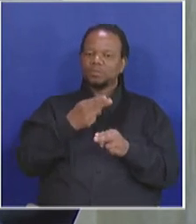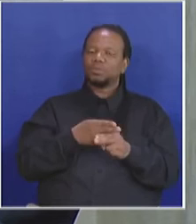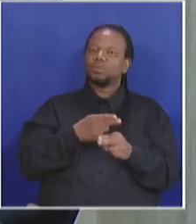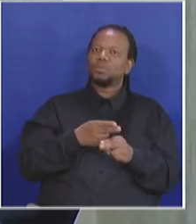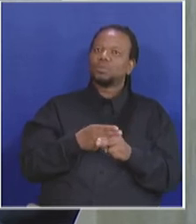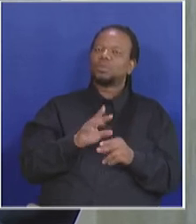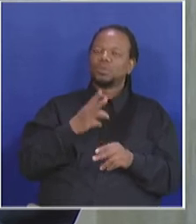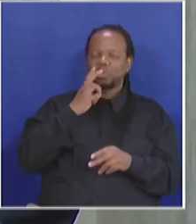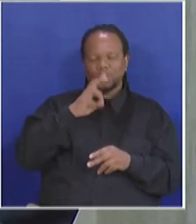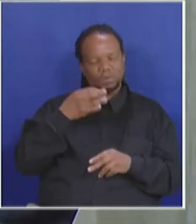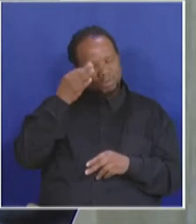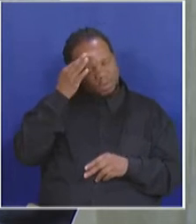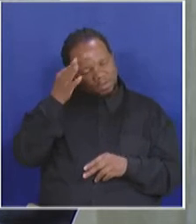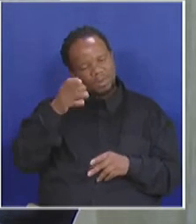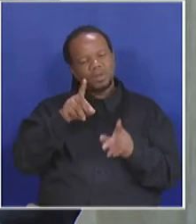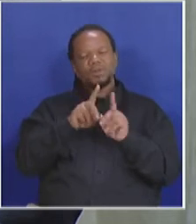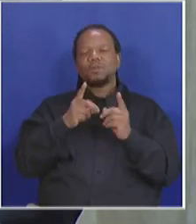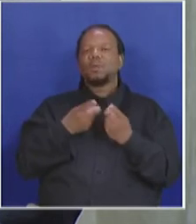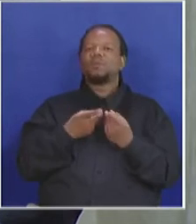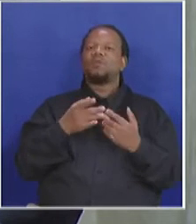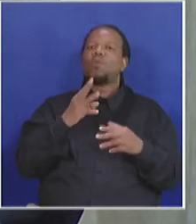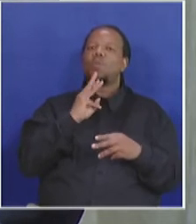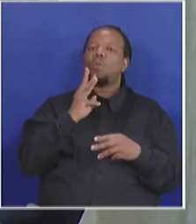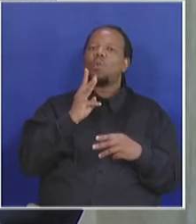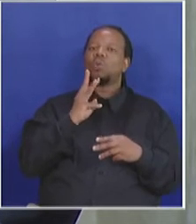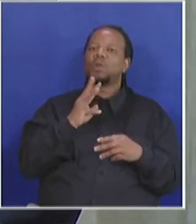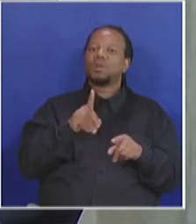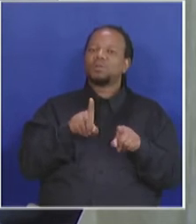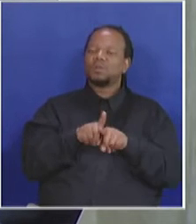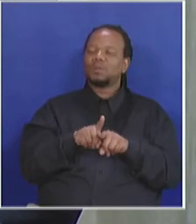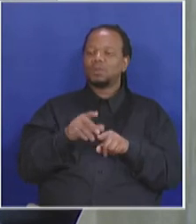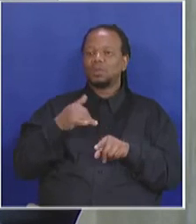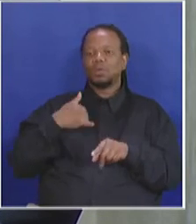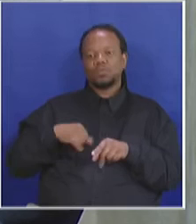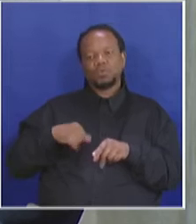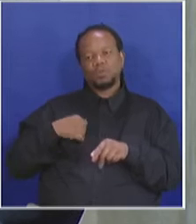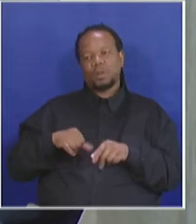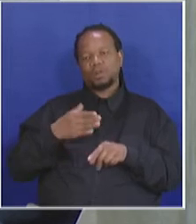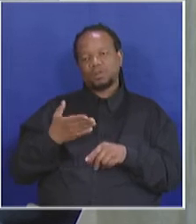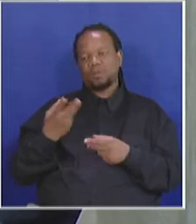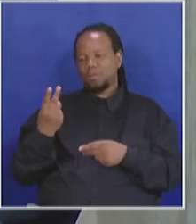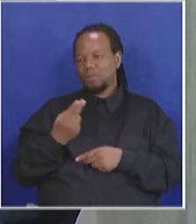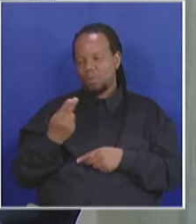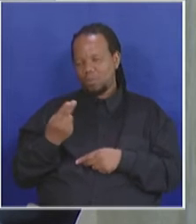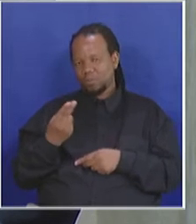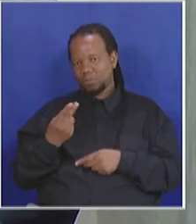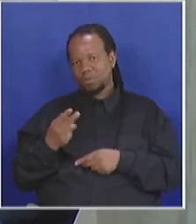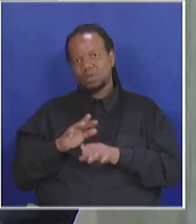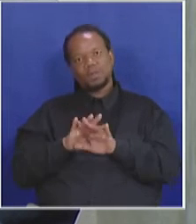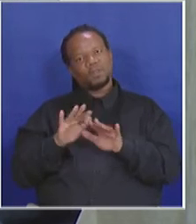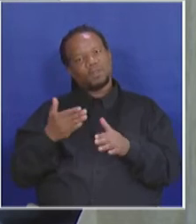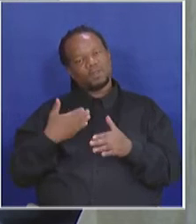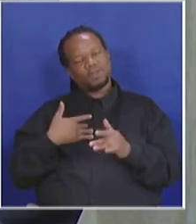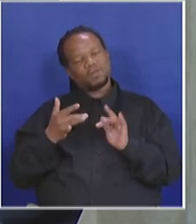urgent attention of both the Department of Water and Sanitation and the Zululand District Municipality. Both of them are the authorities of government